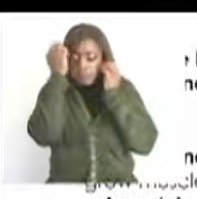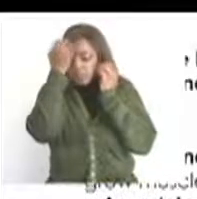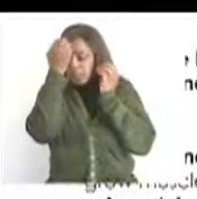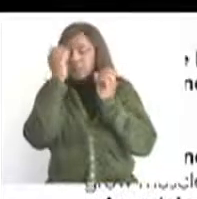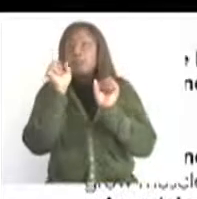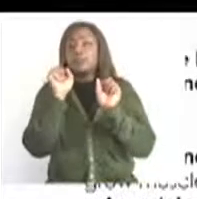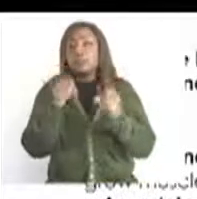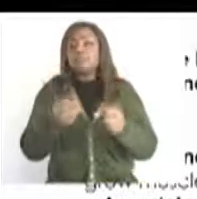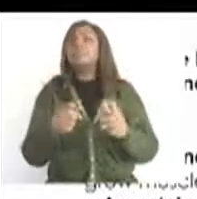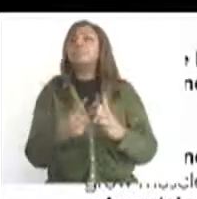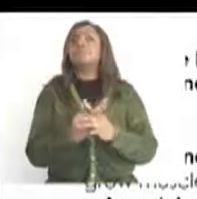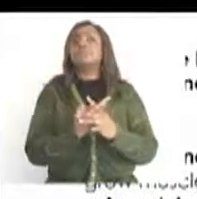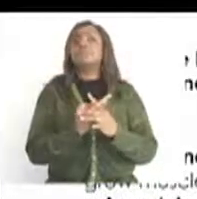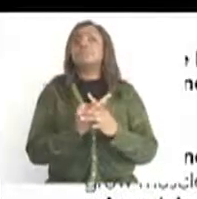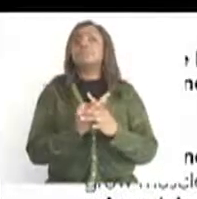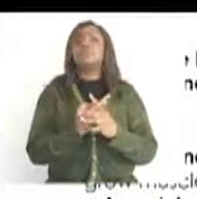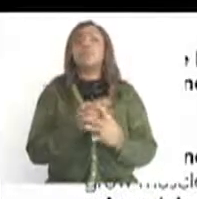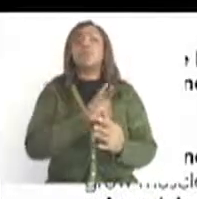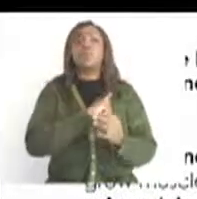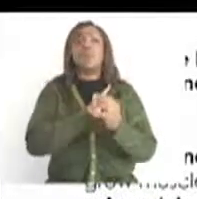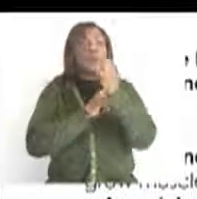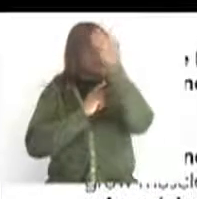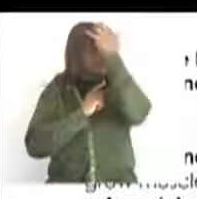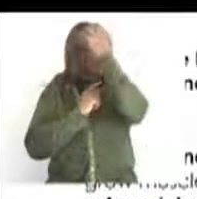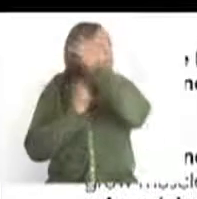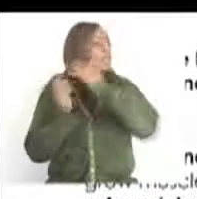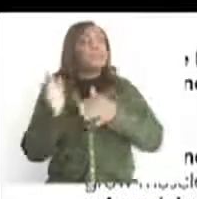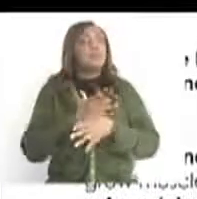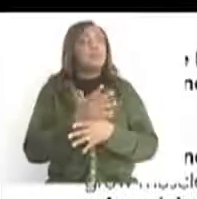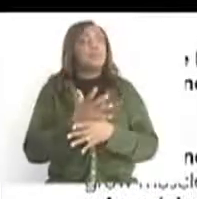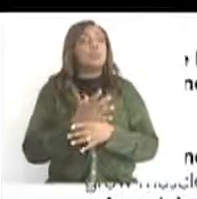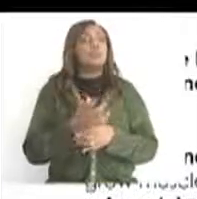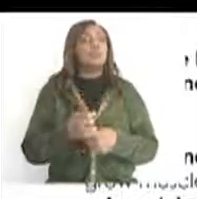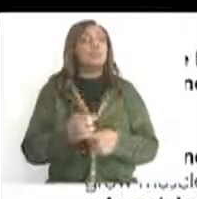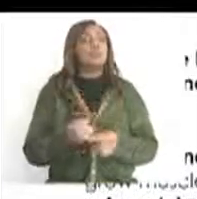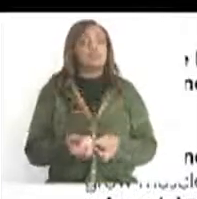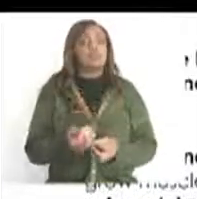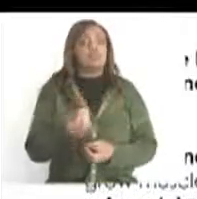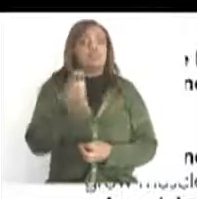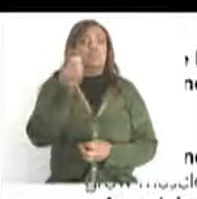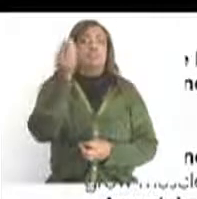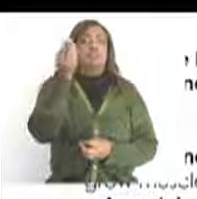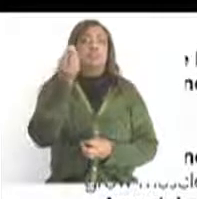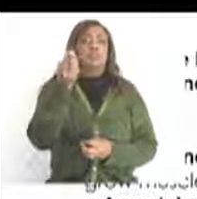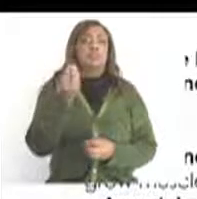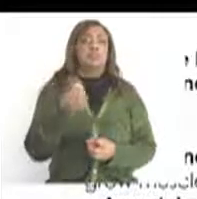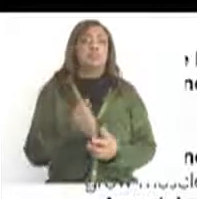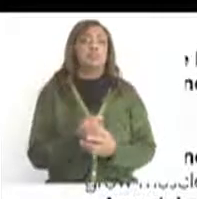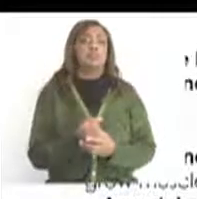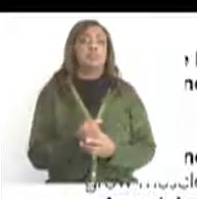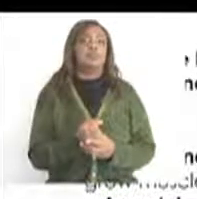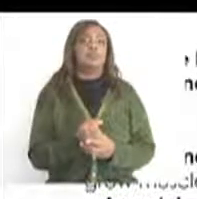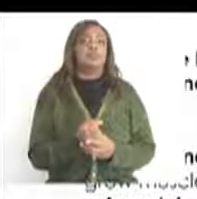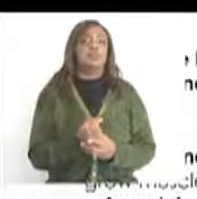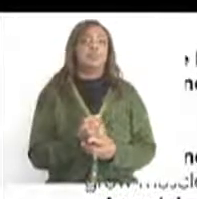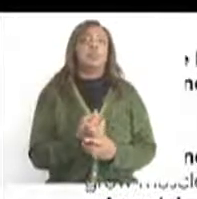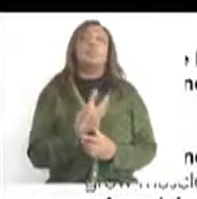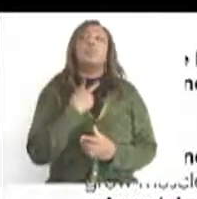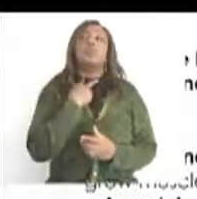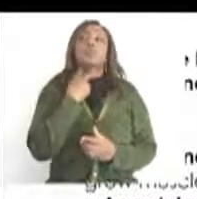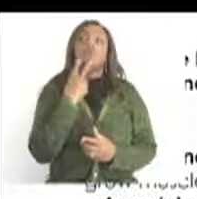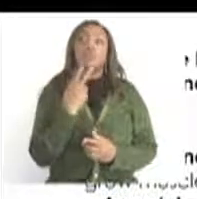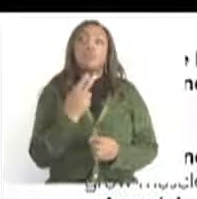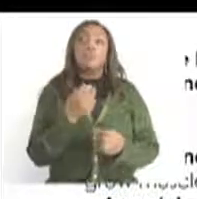skin that shows up as bumps, most commonly on the face. Voice changes. Your voice will